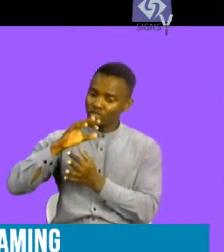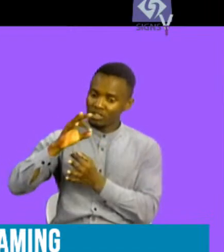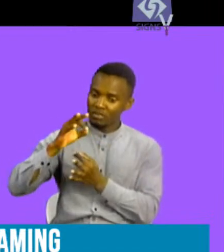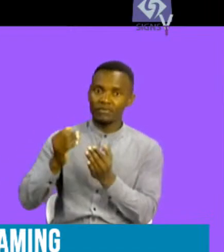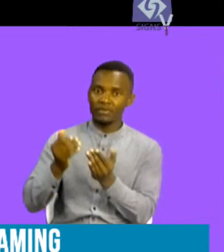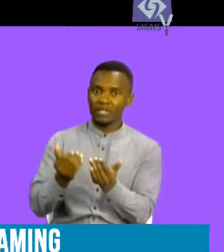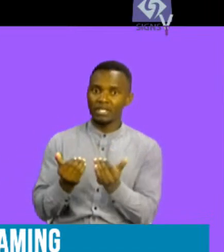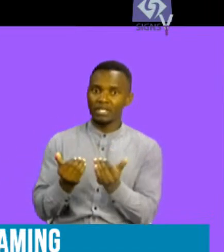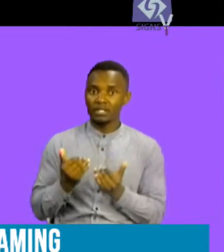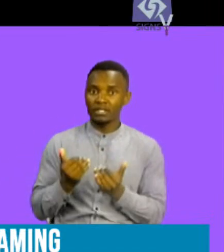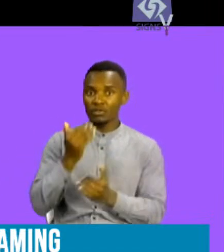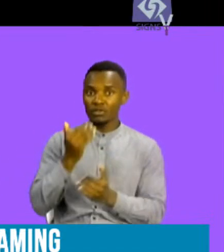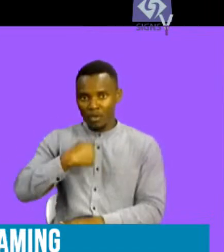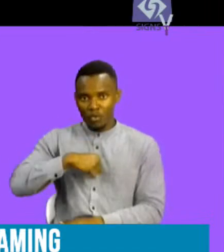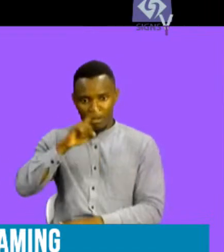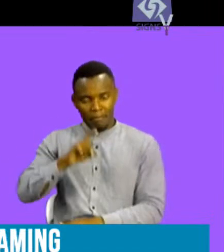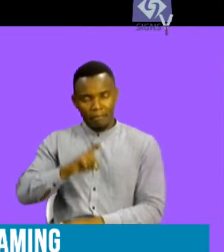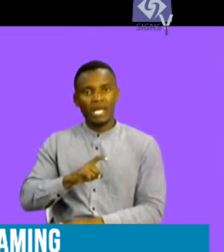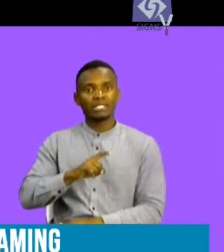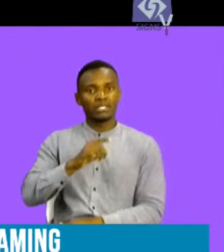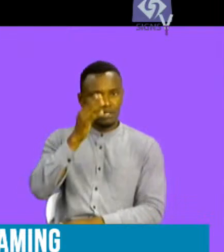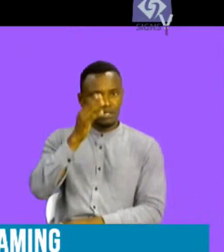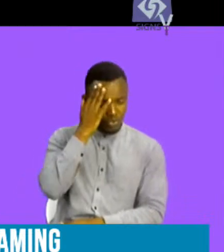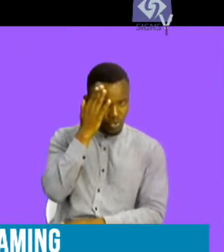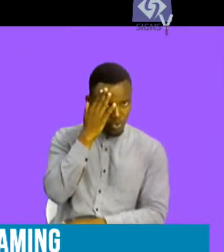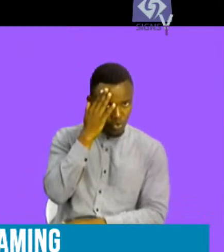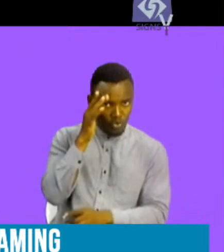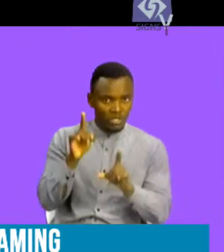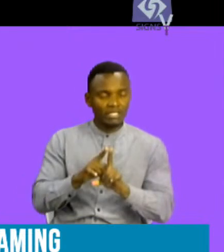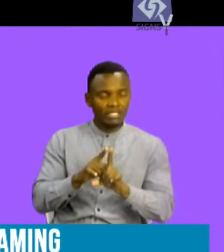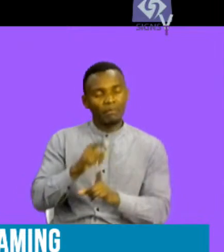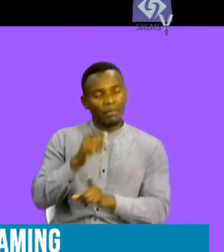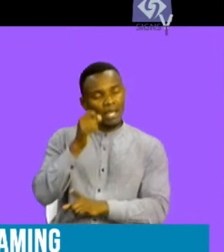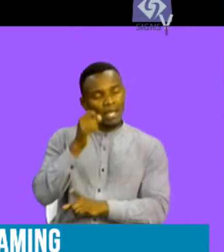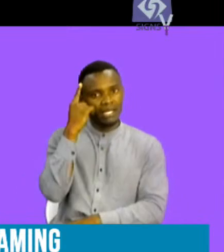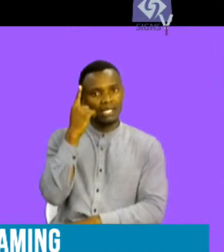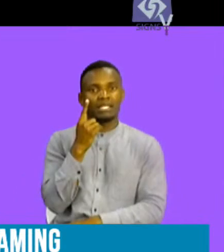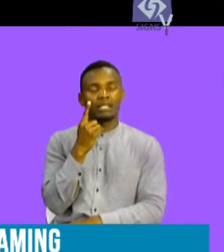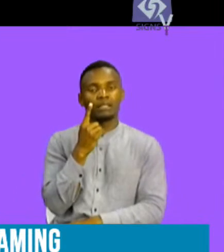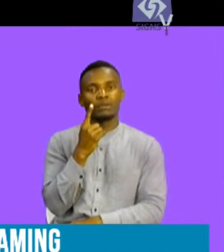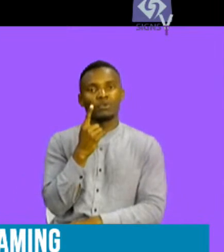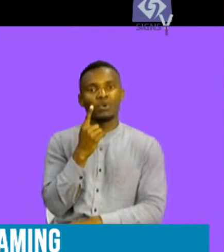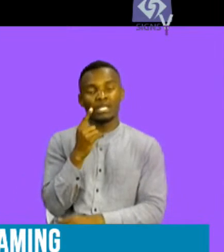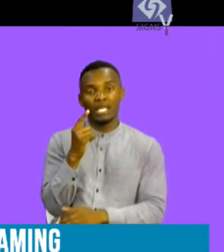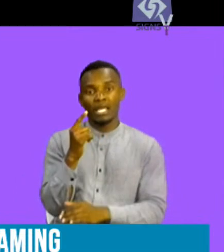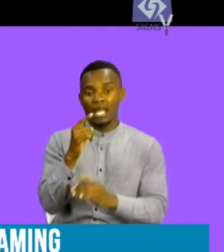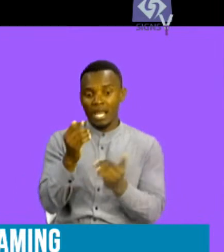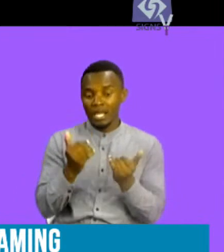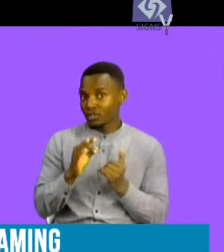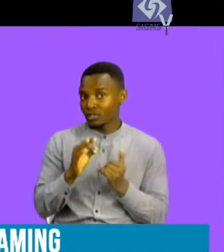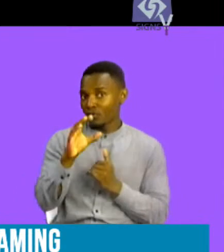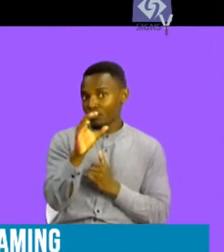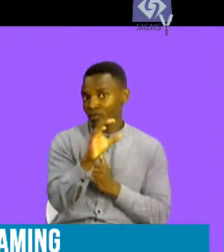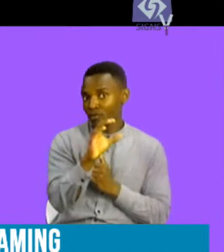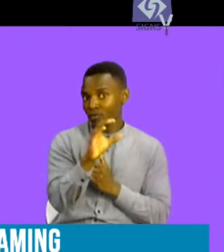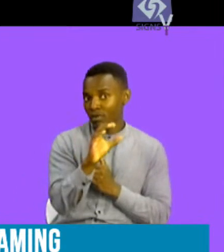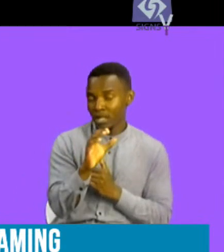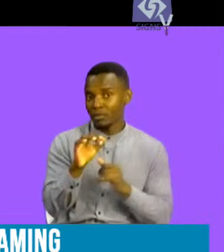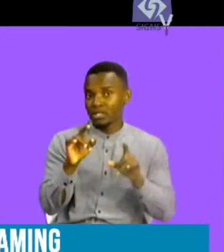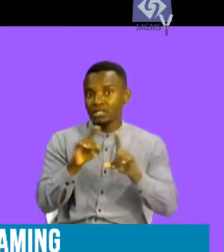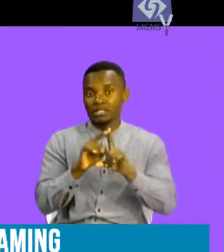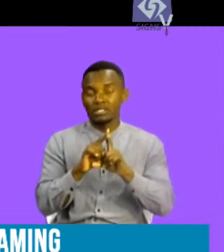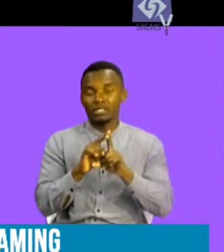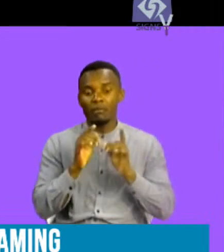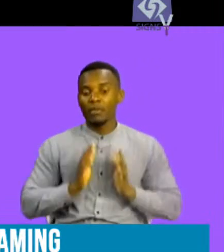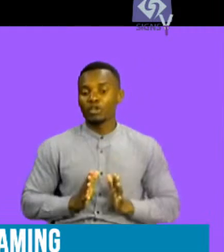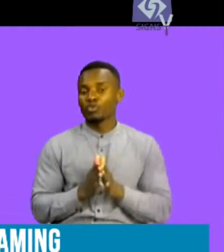be sensitive to the needs. We must be client-centered because our client is that person with disability. So we endeavor